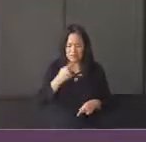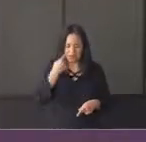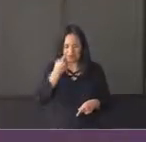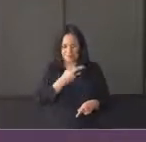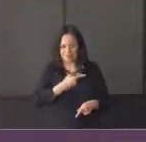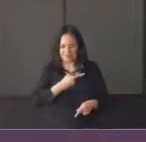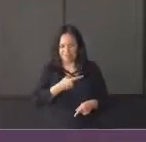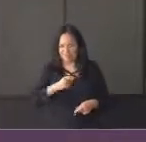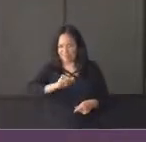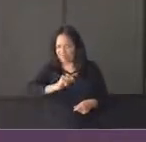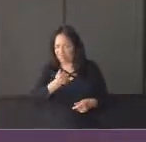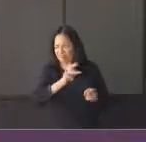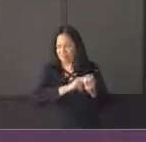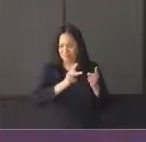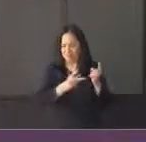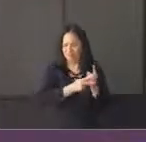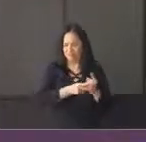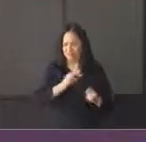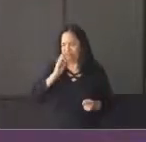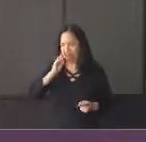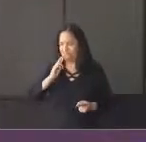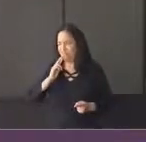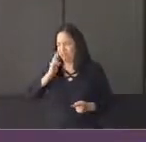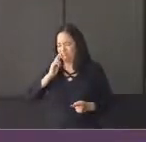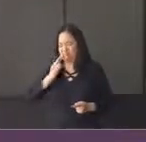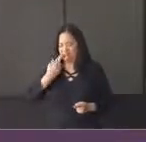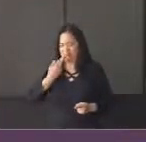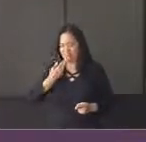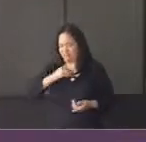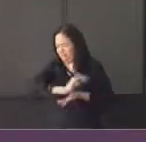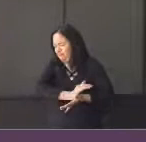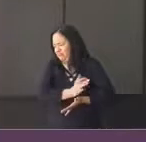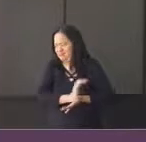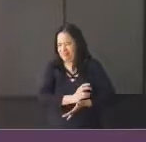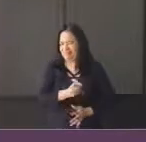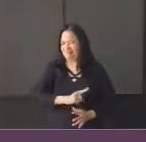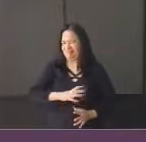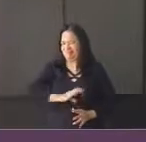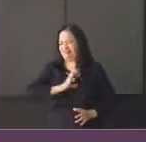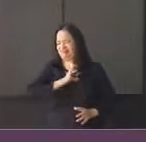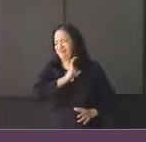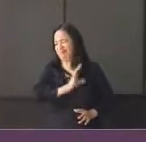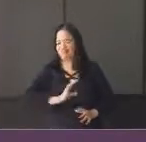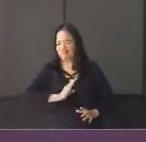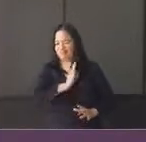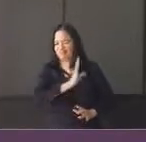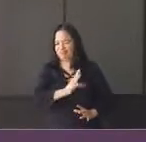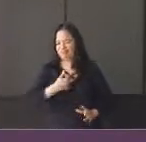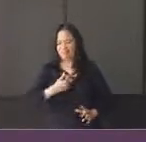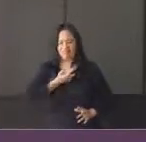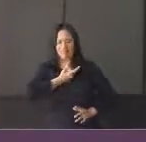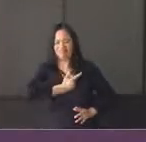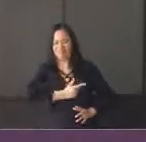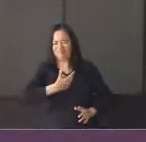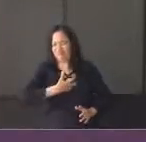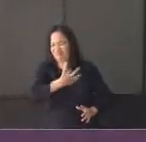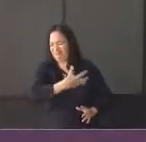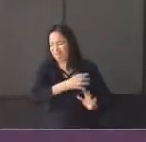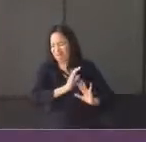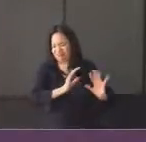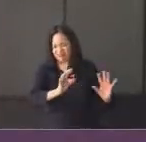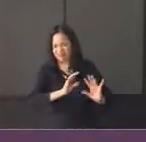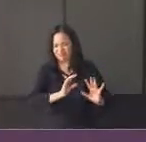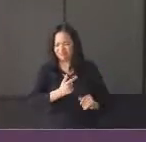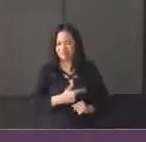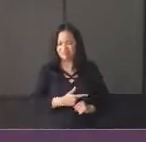a racist and aporophobic outlook, that is phobia, with hate